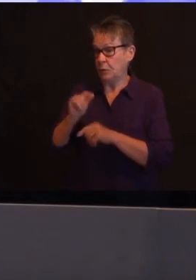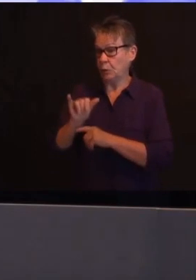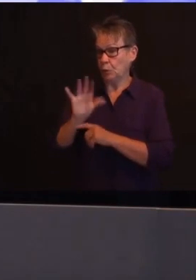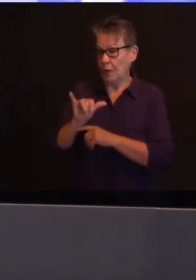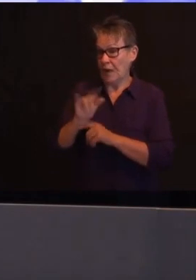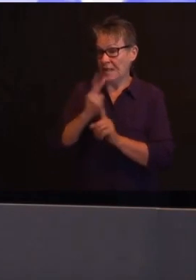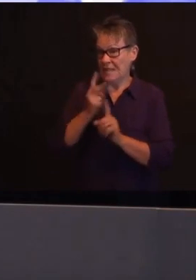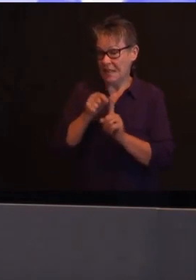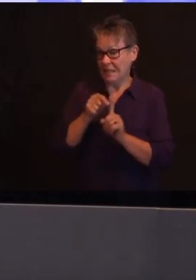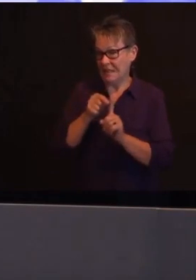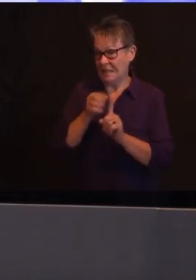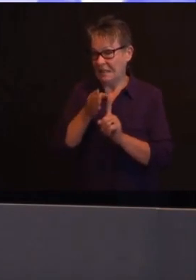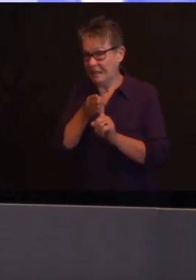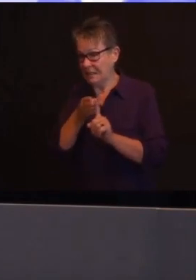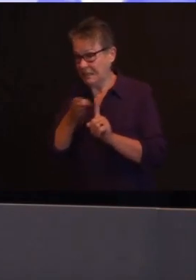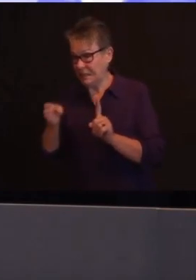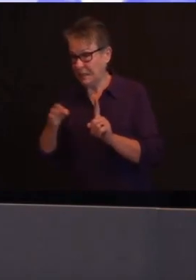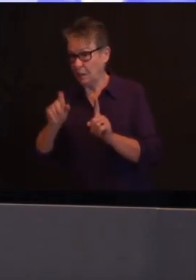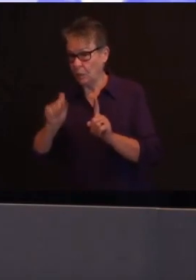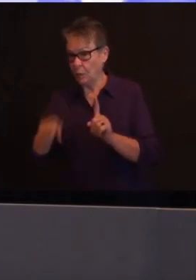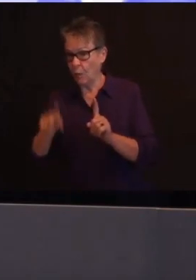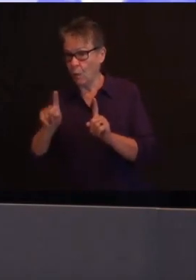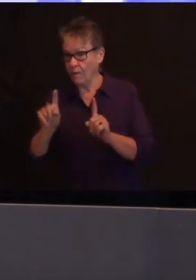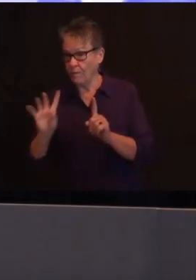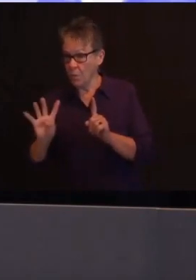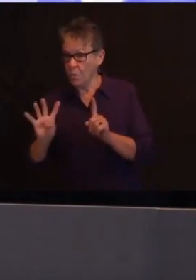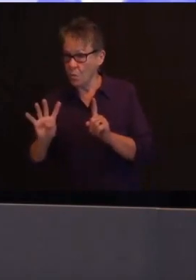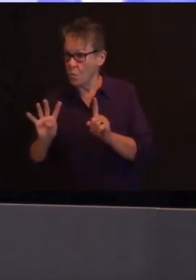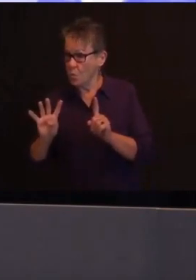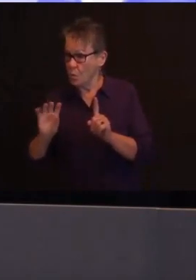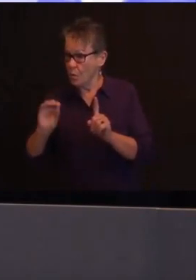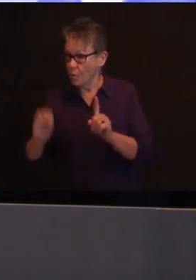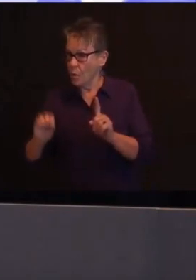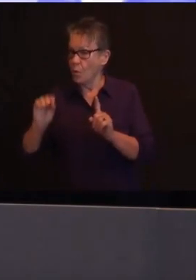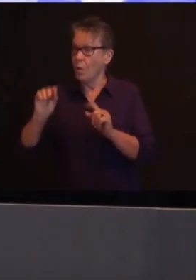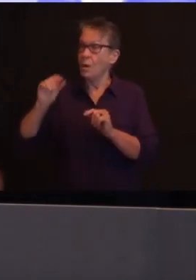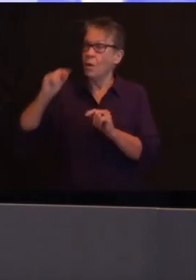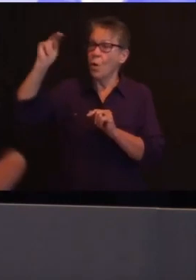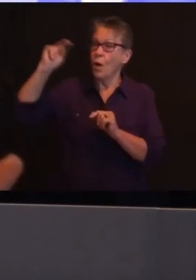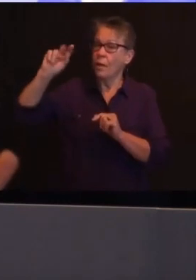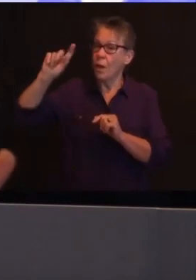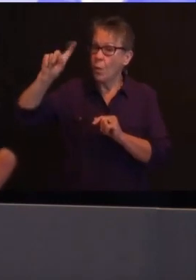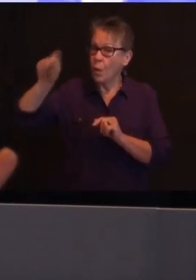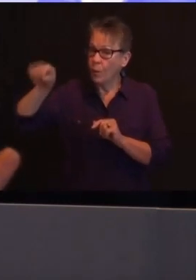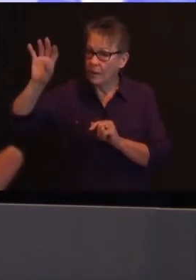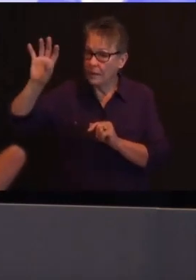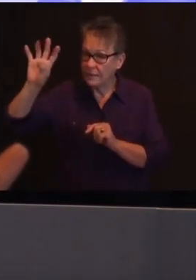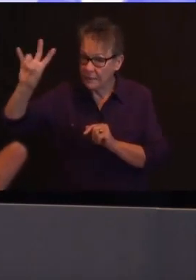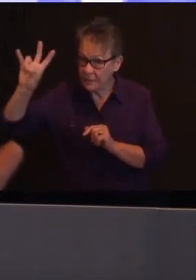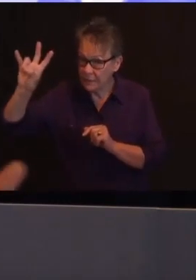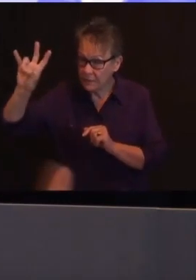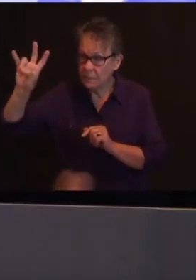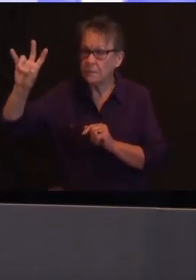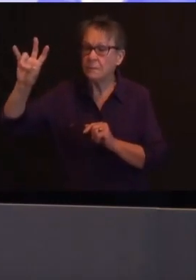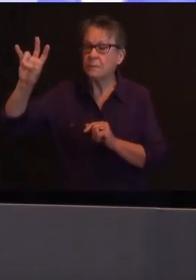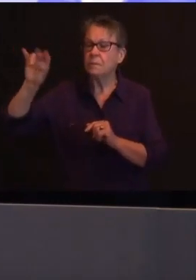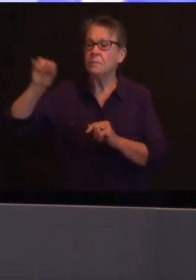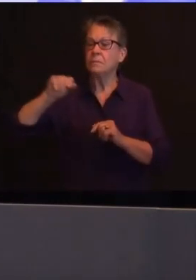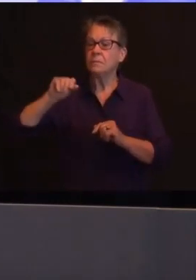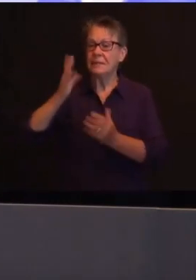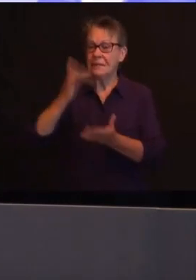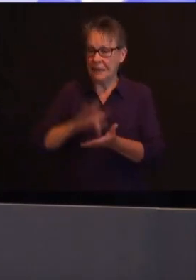2.14%. In the northern part of the state, it's 1.77%. In the central part of the state,